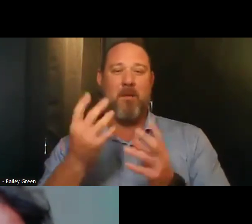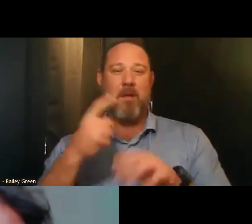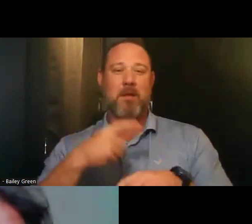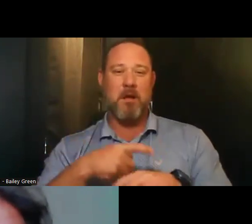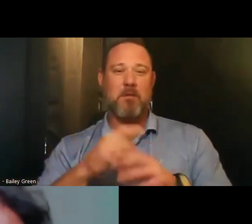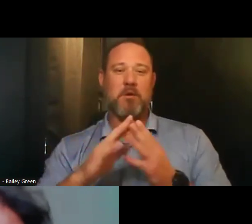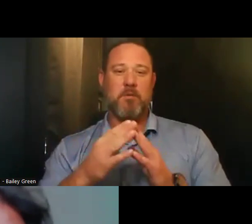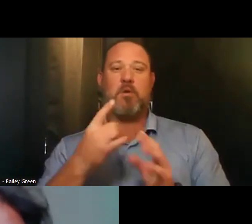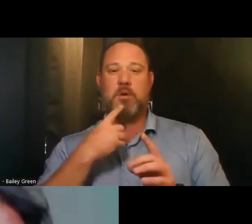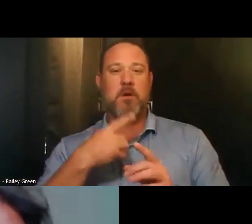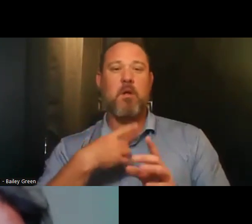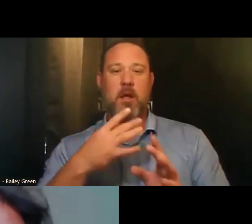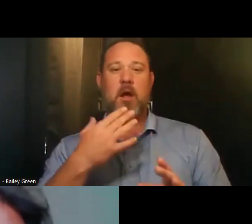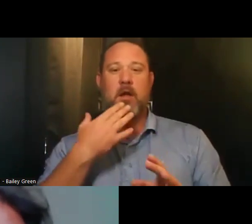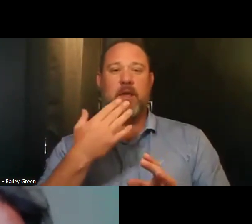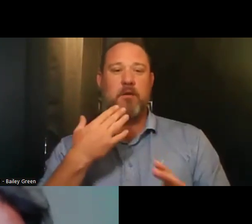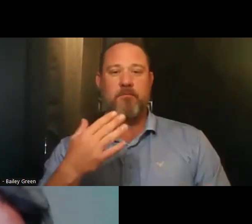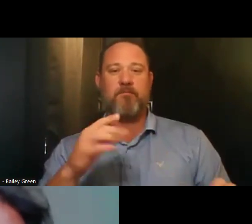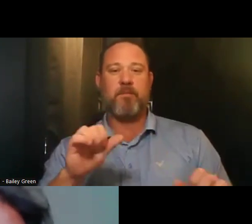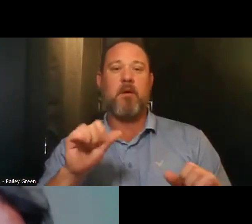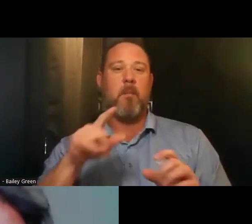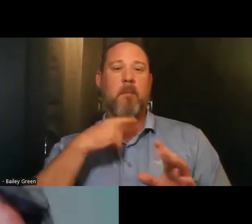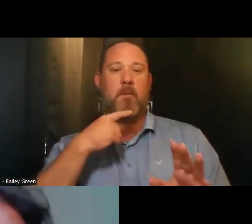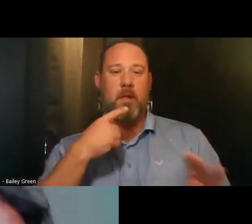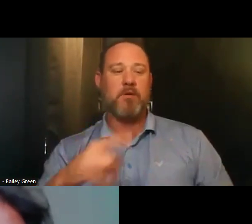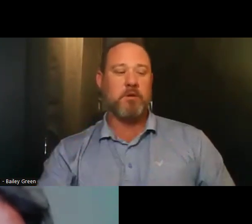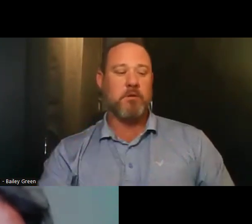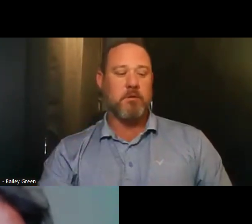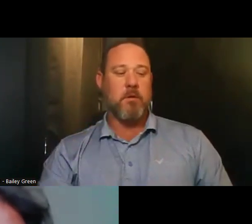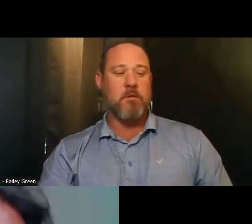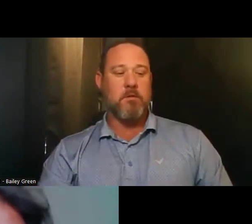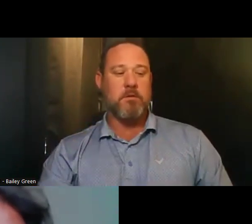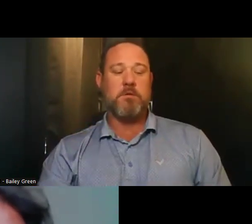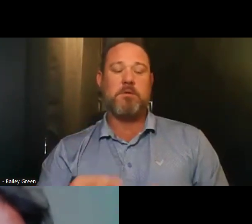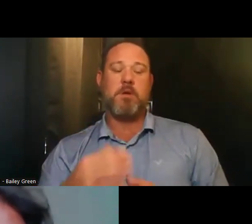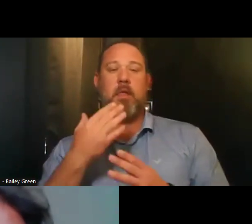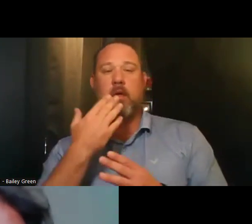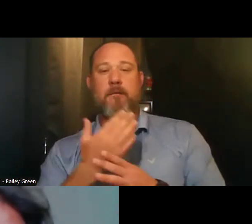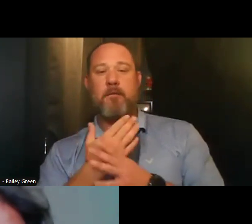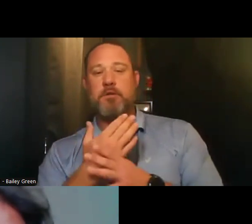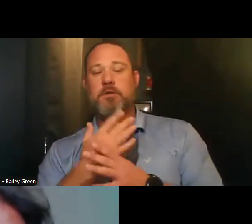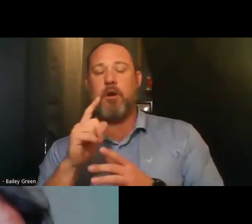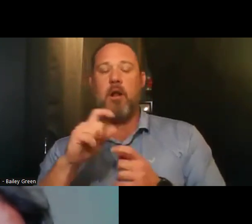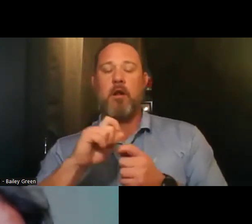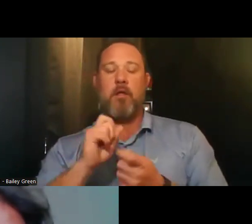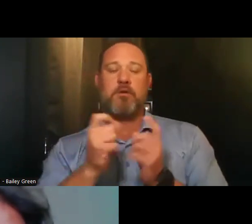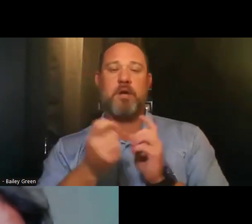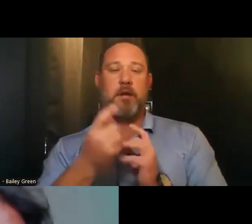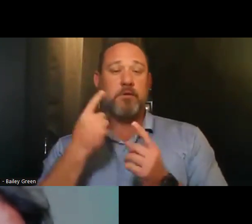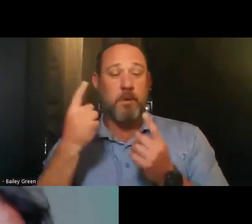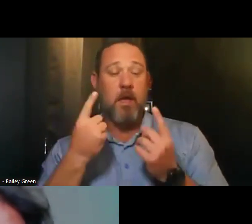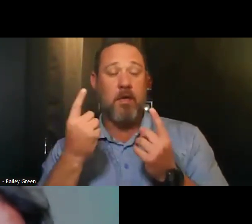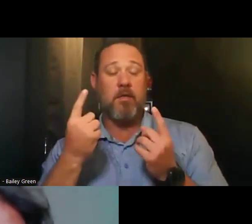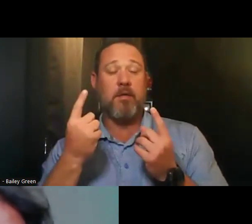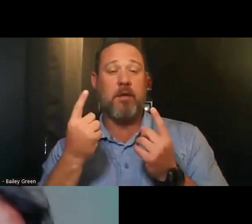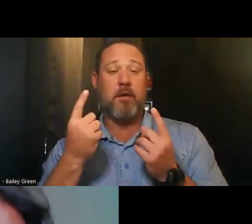community has said they don't like the words population. So thank you for sharing another twist on that. But I think it